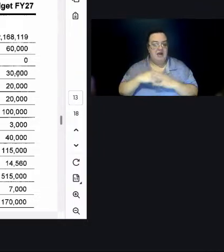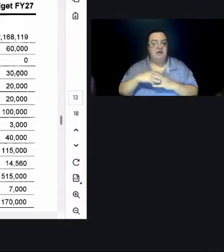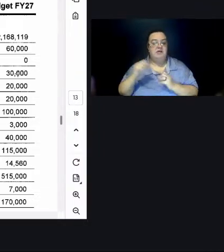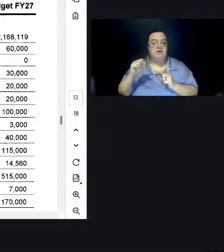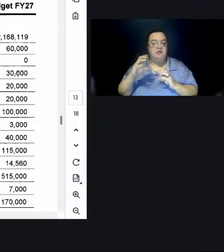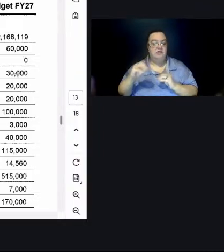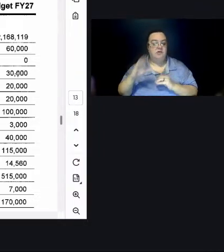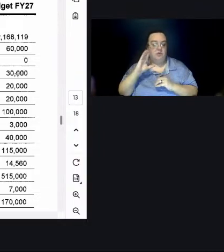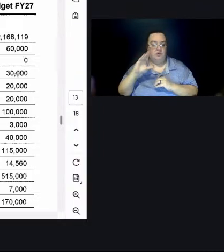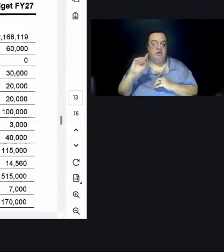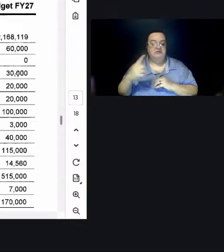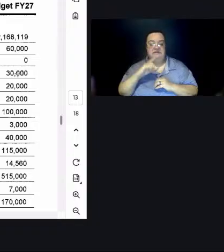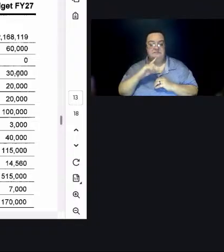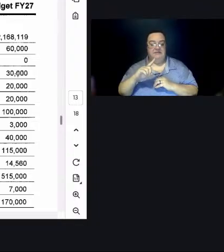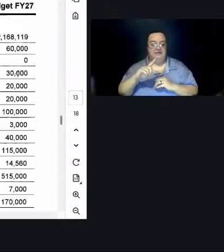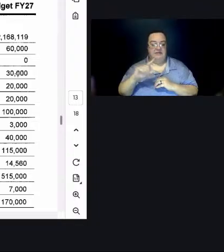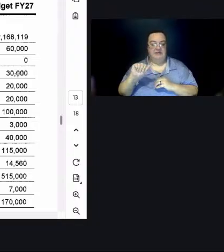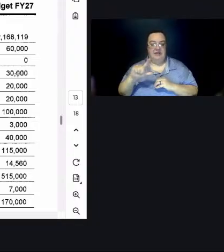the structure.